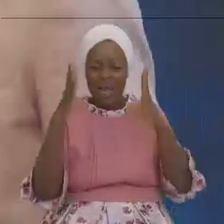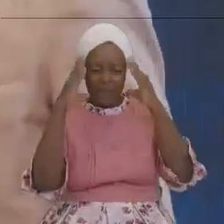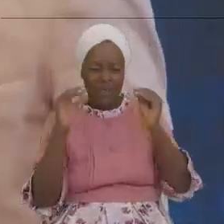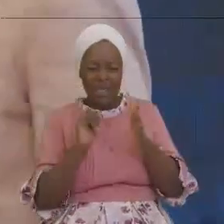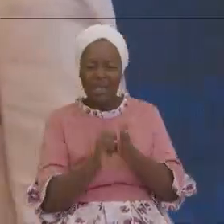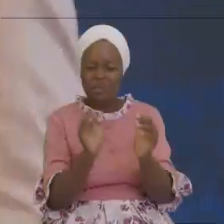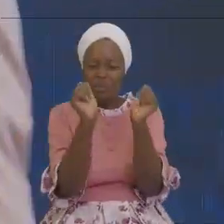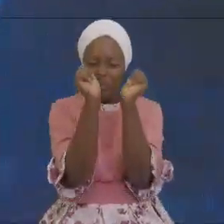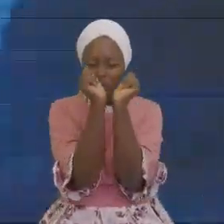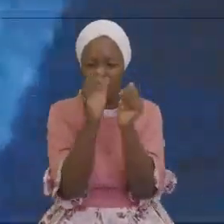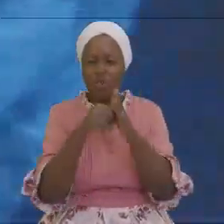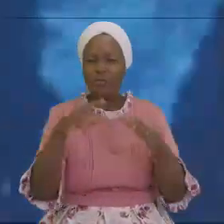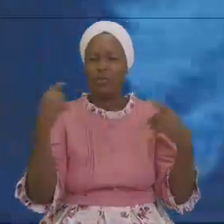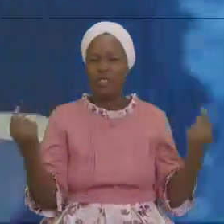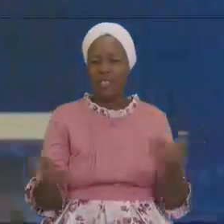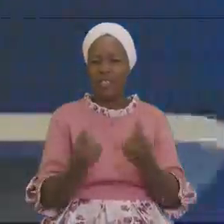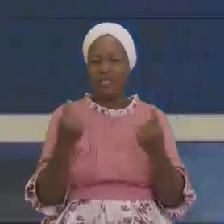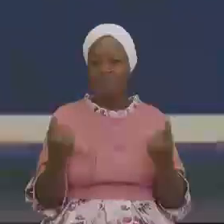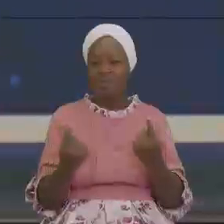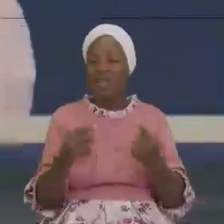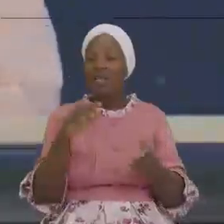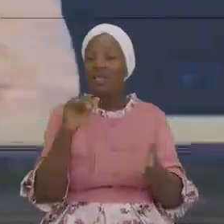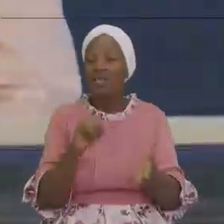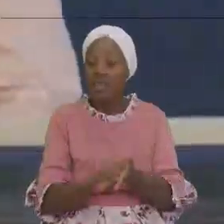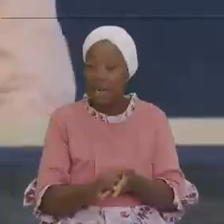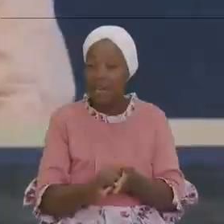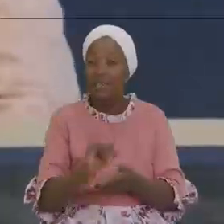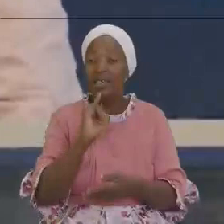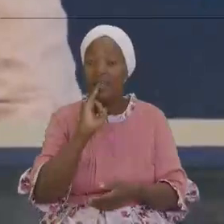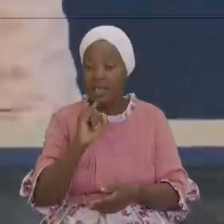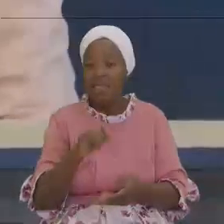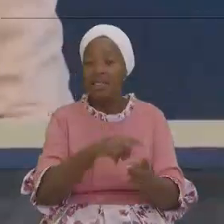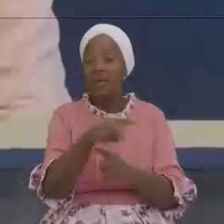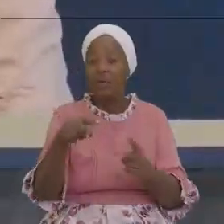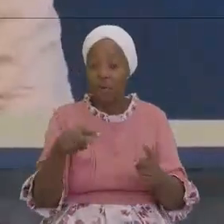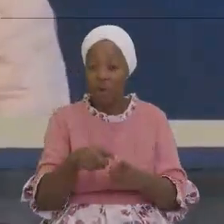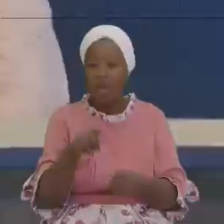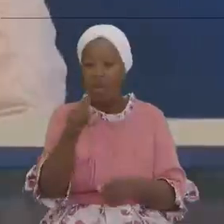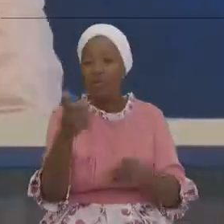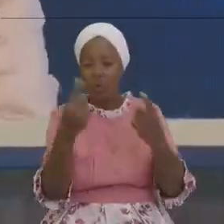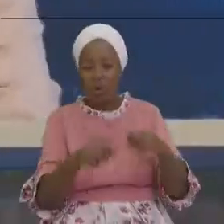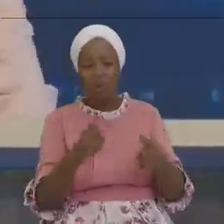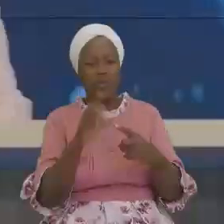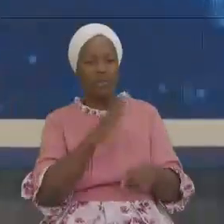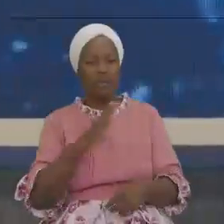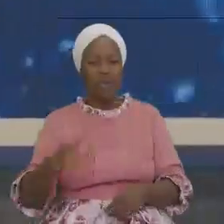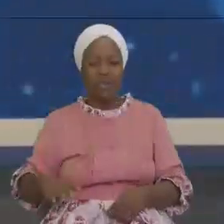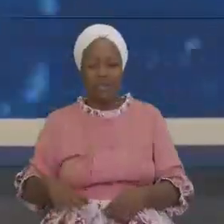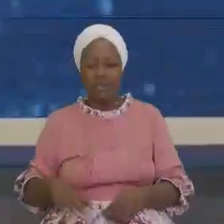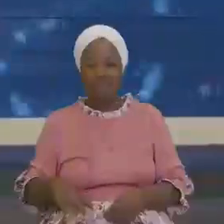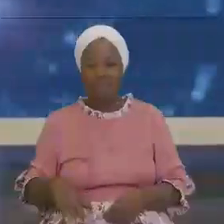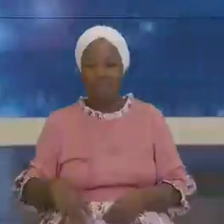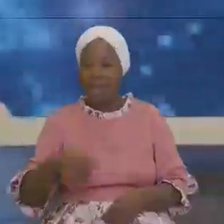your sin, that is when you come to Christ.